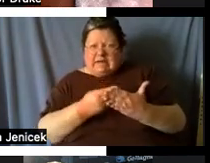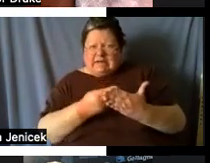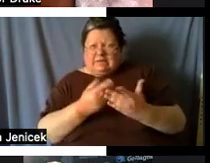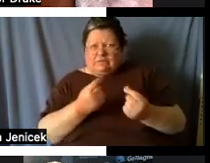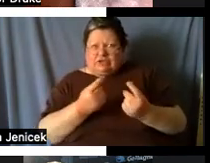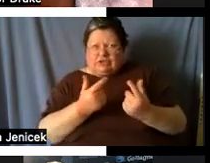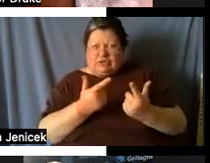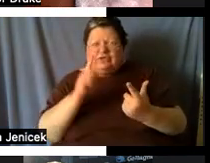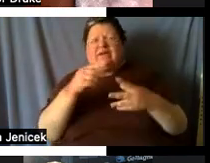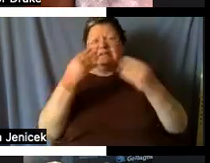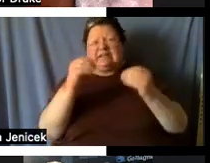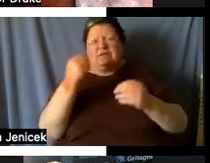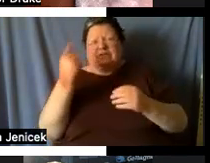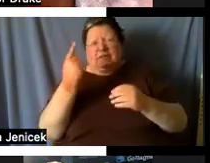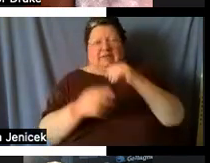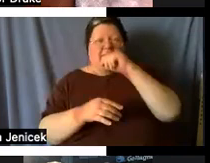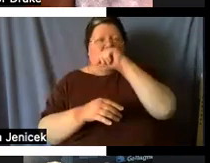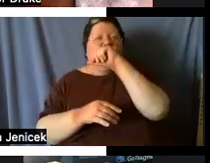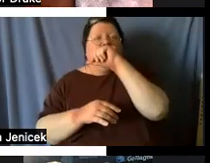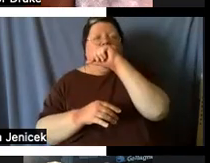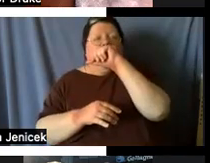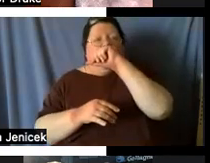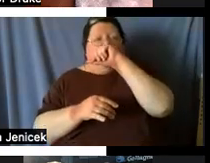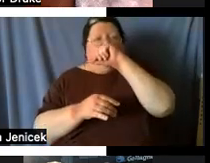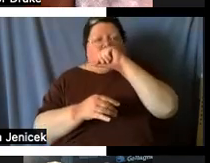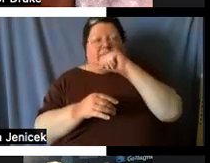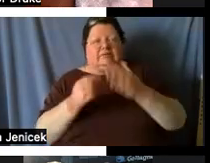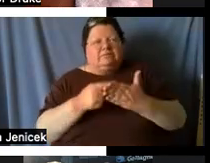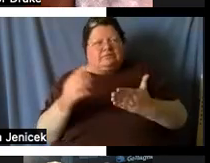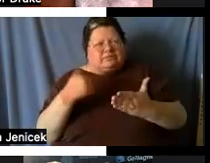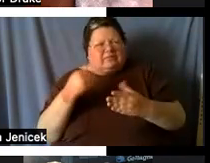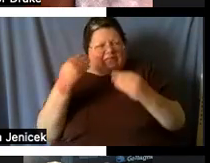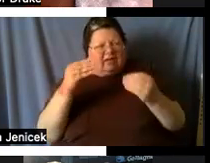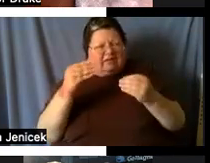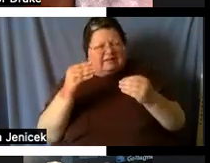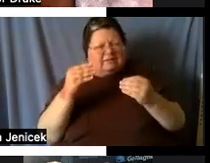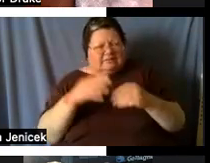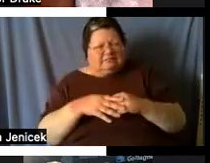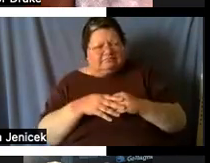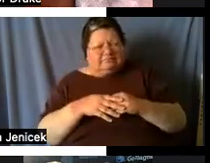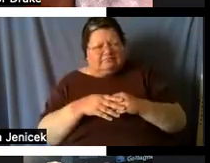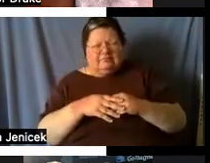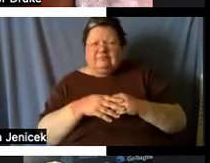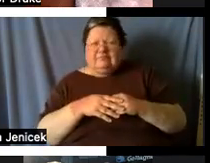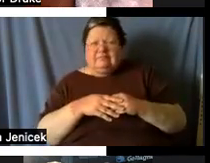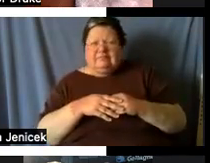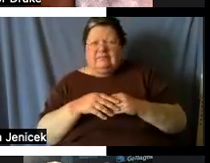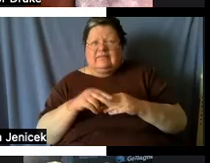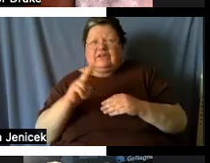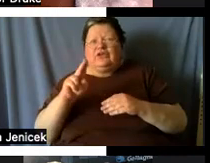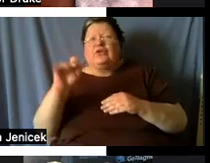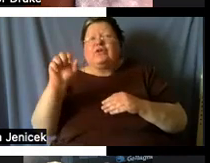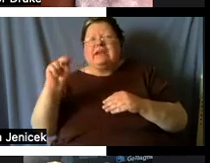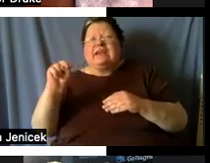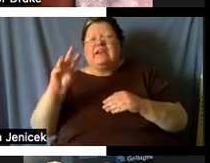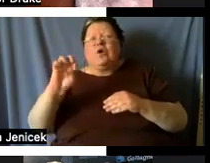sell something then. What did you have you could sell? Well, Ukrainian wheat would